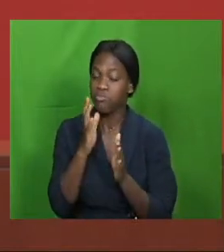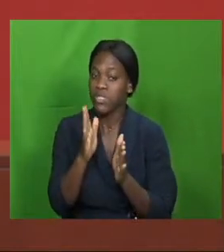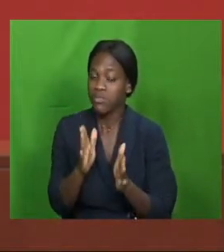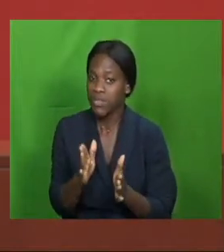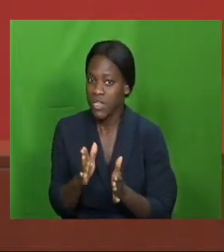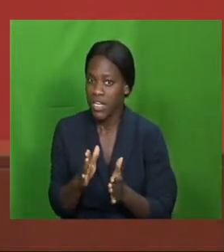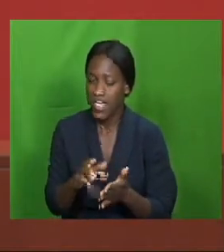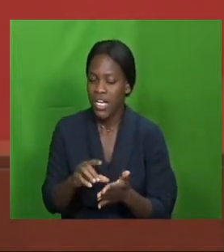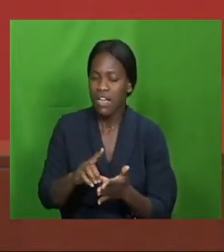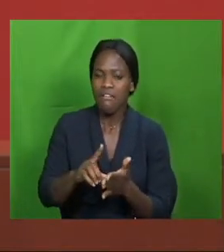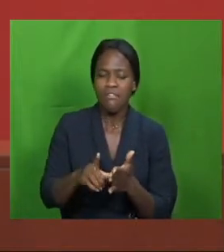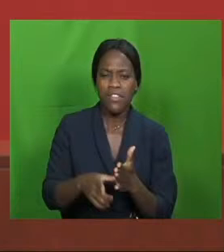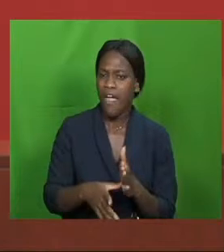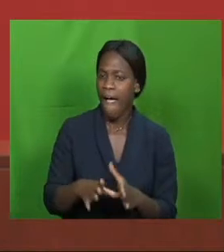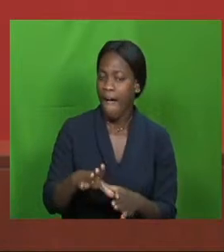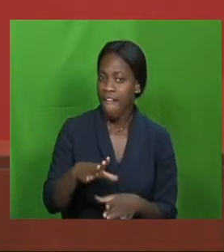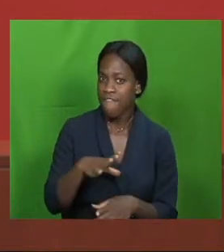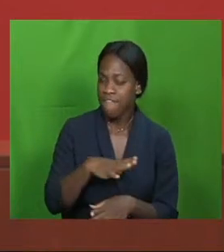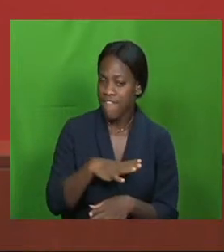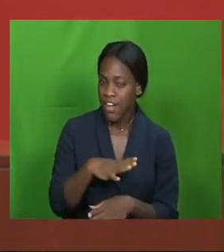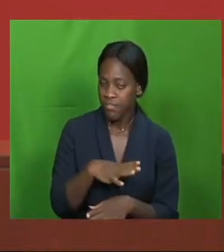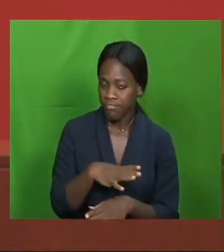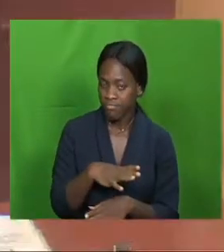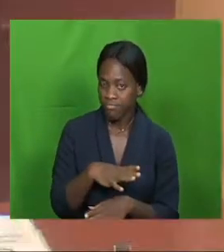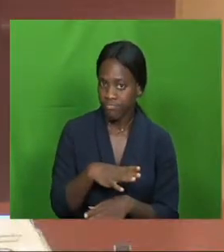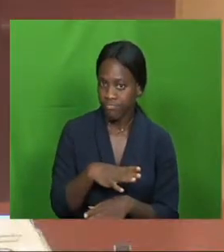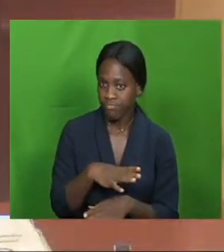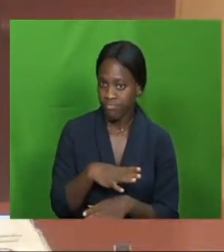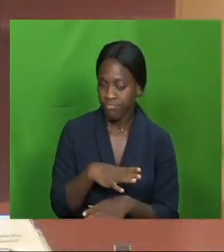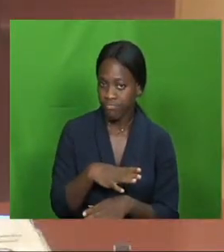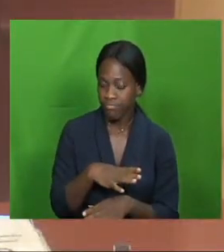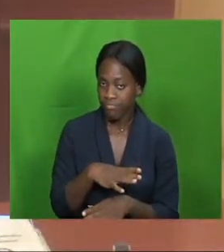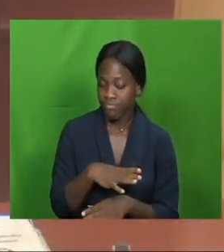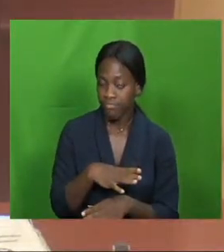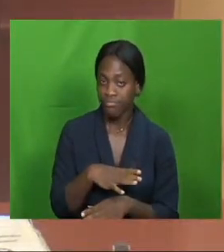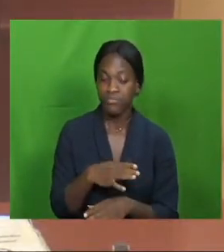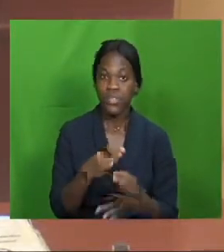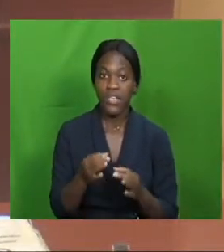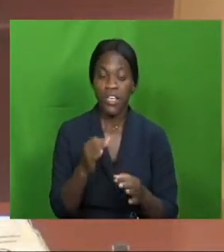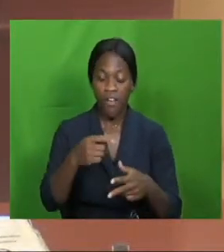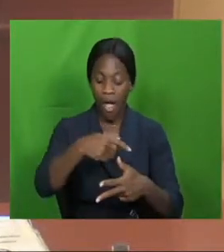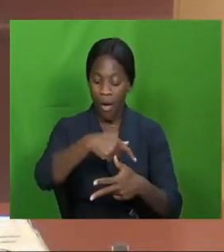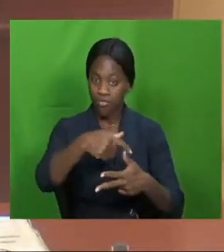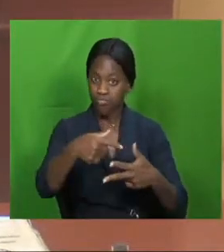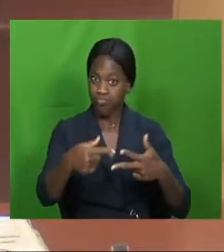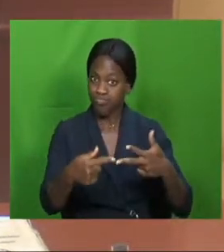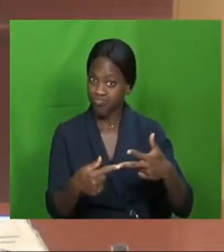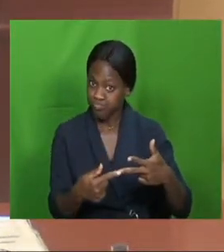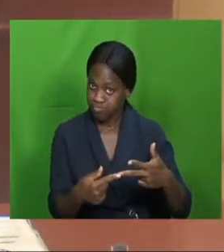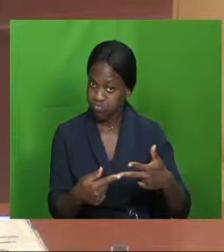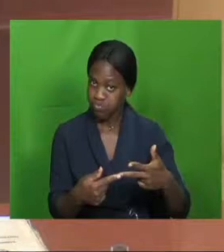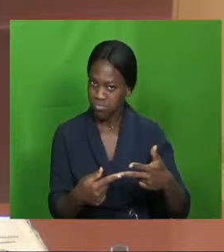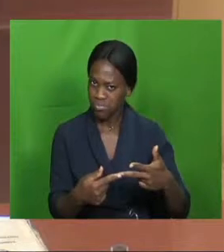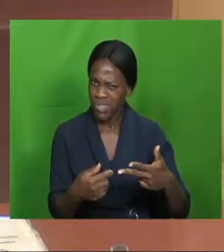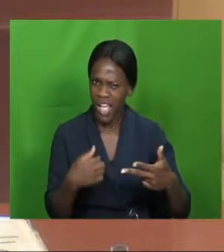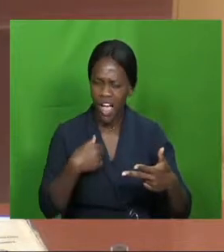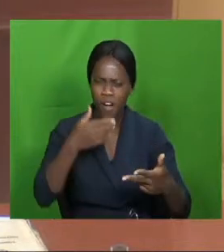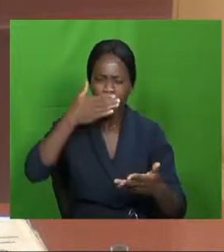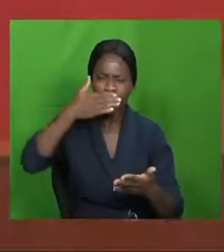if not based on such permission, whether the 3 honorable members have